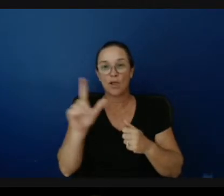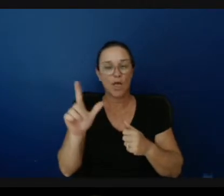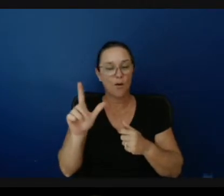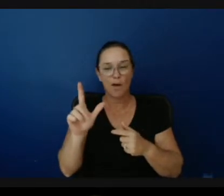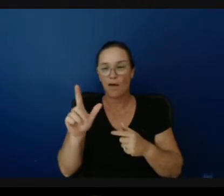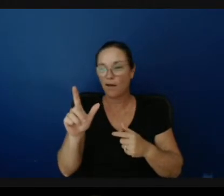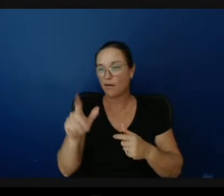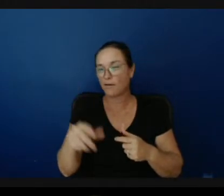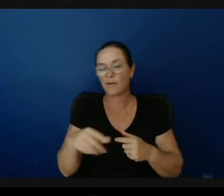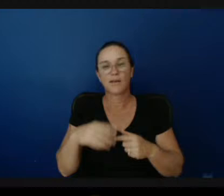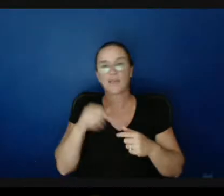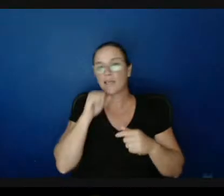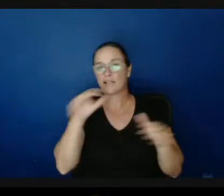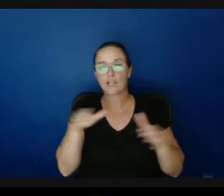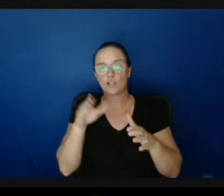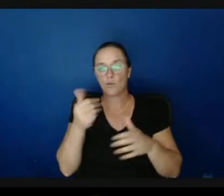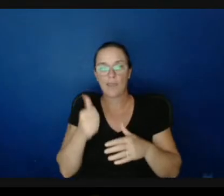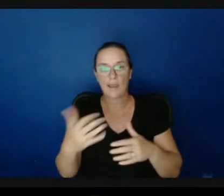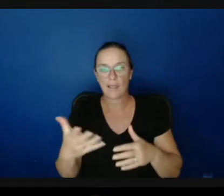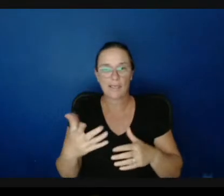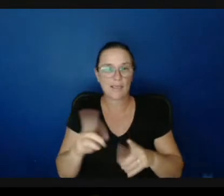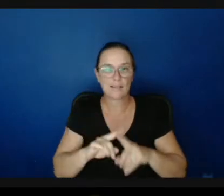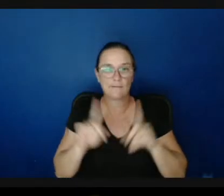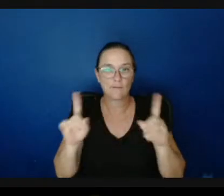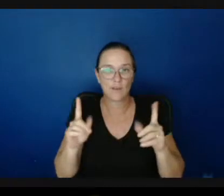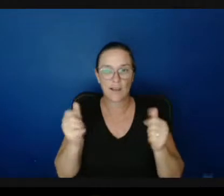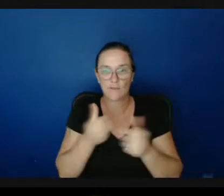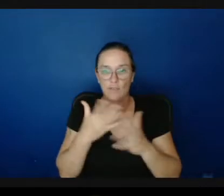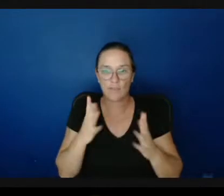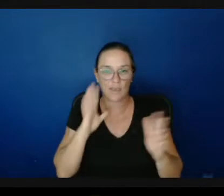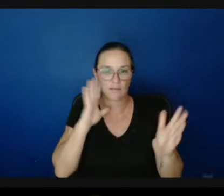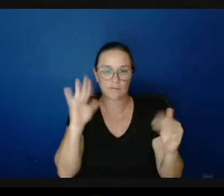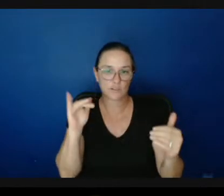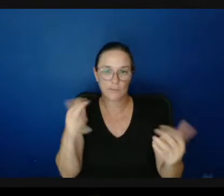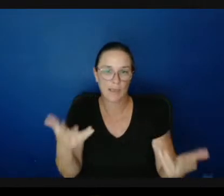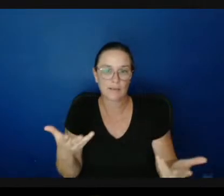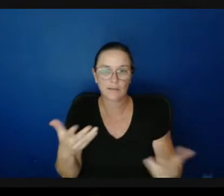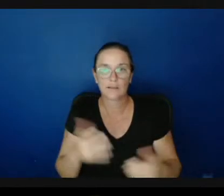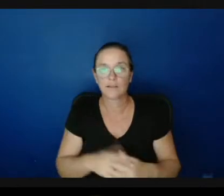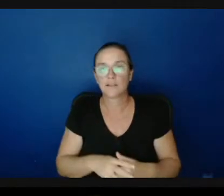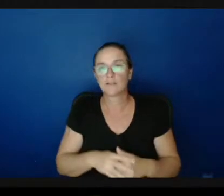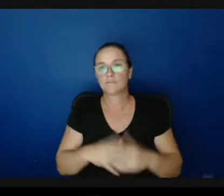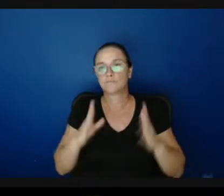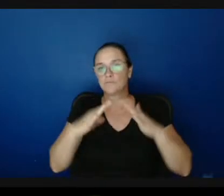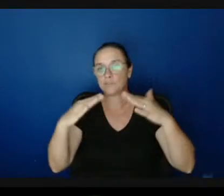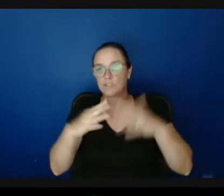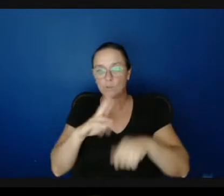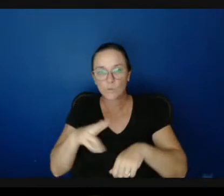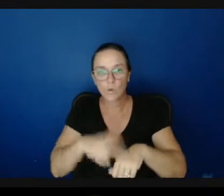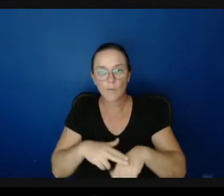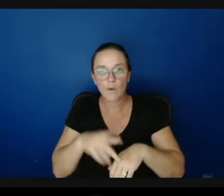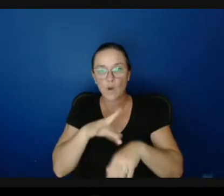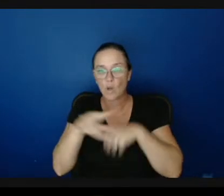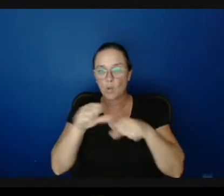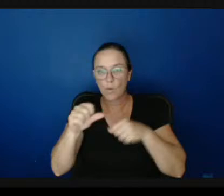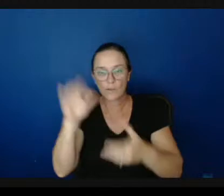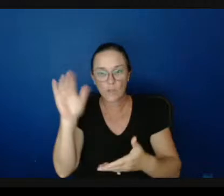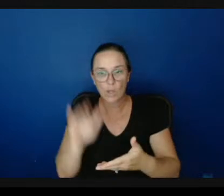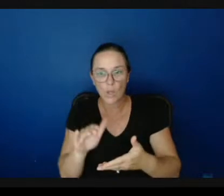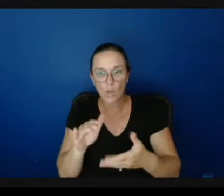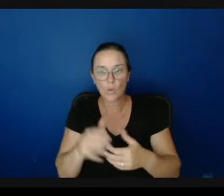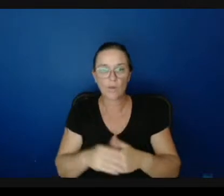unusual. Everything is as expected there. Tilt is normal. The earthquakes are low. It's very much in